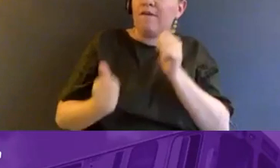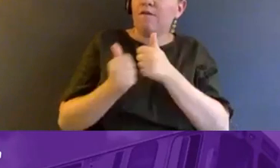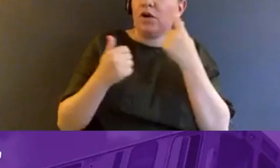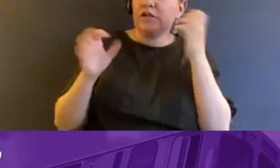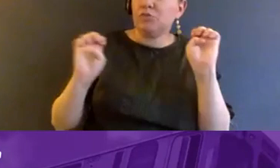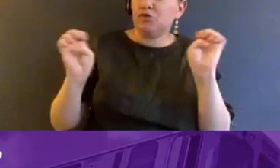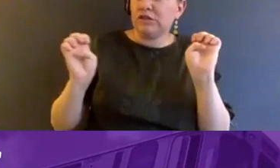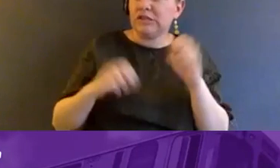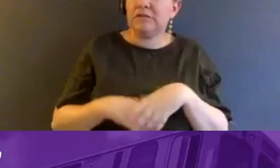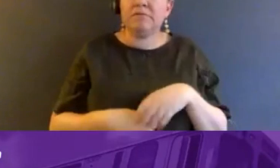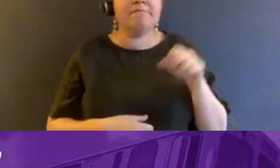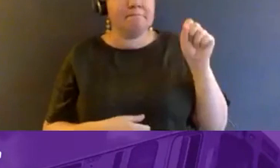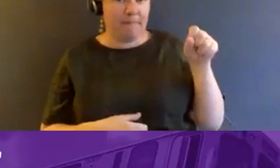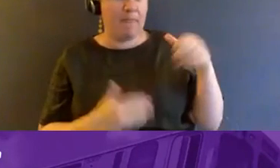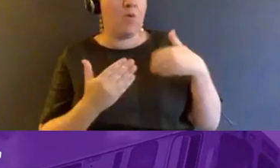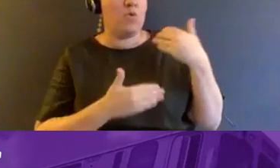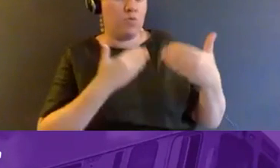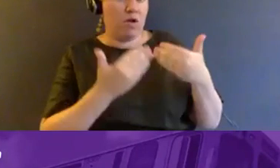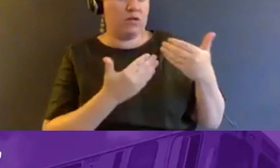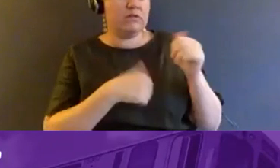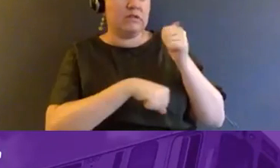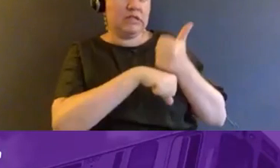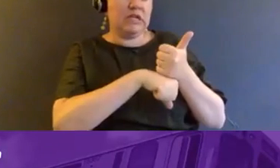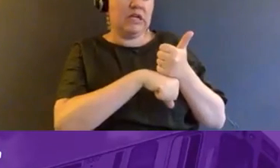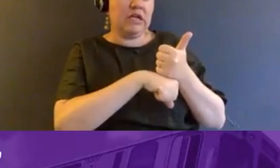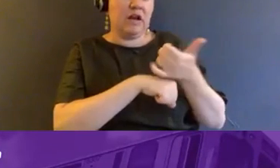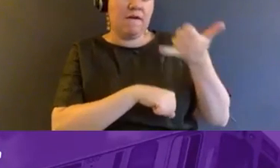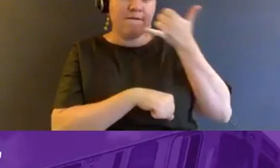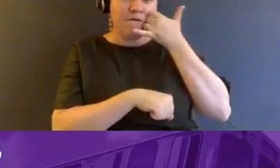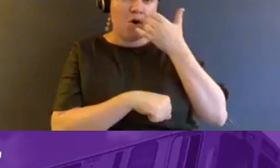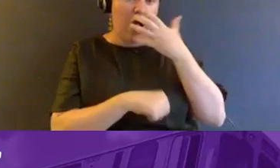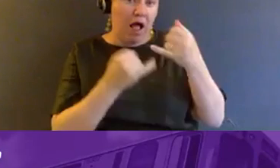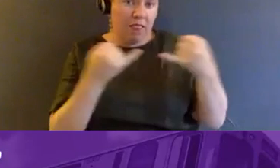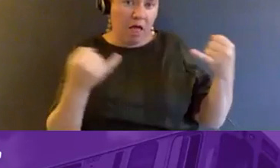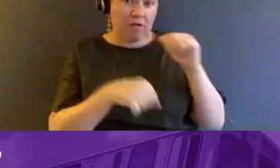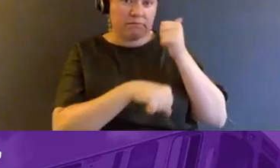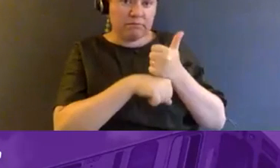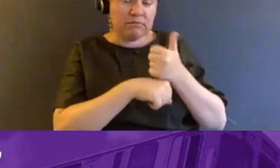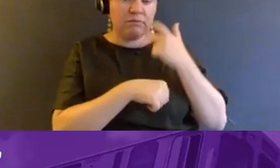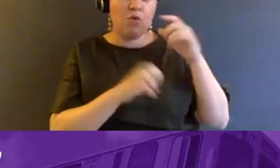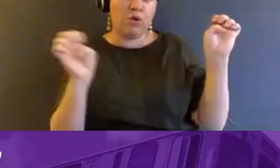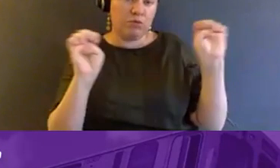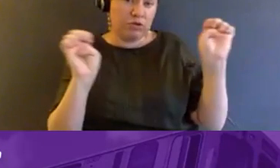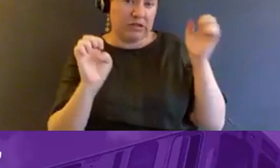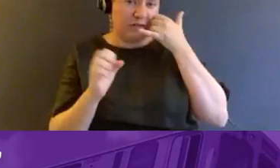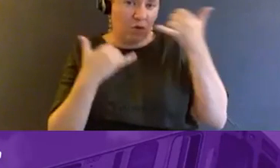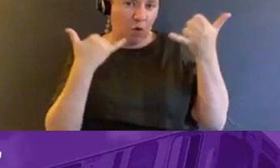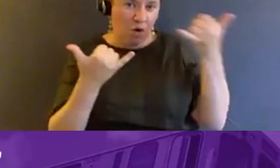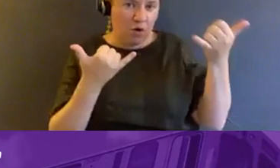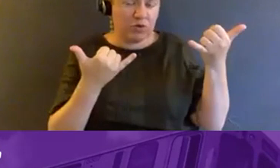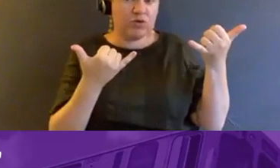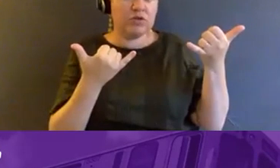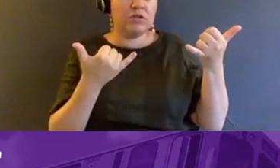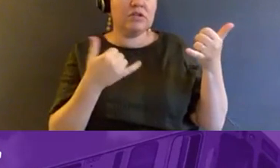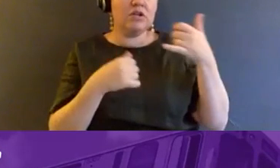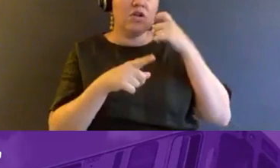So yes, we're in the process of actually setting a phone hotline up for emergency phone calls. While the phone